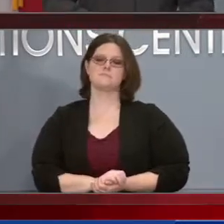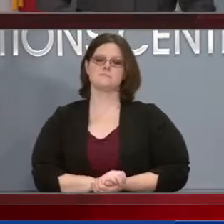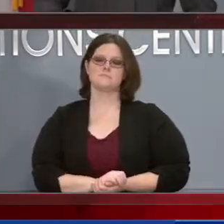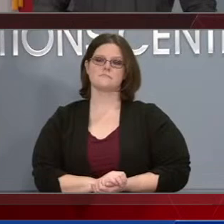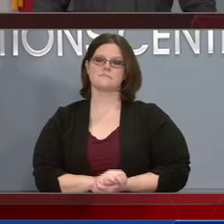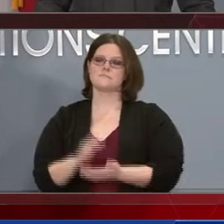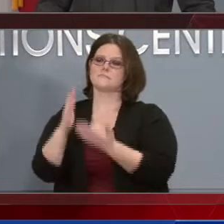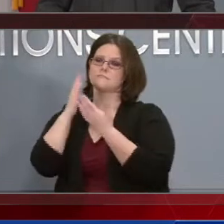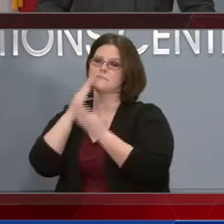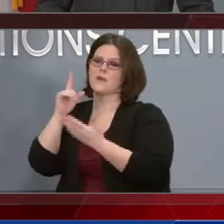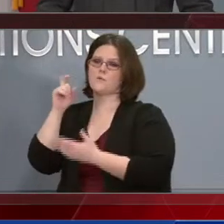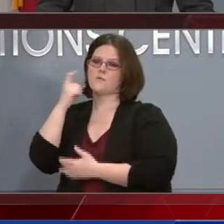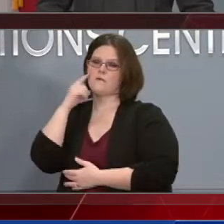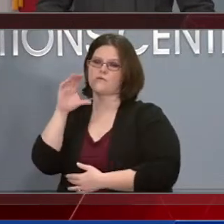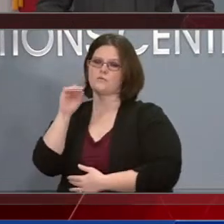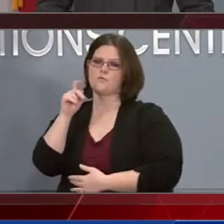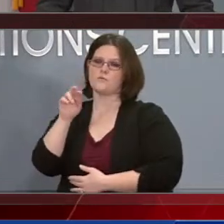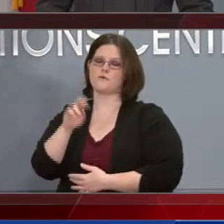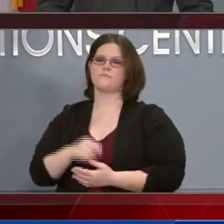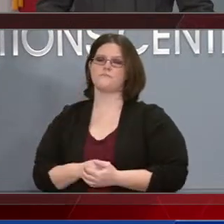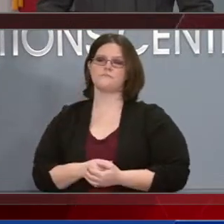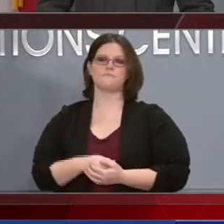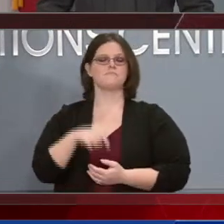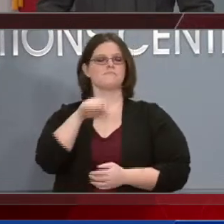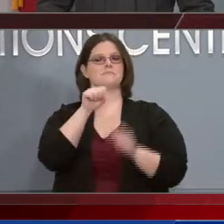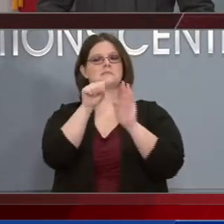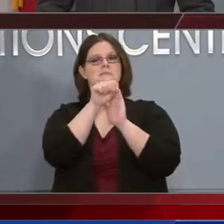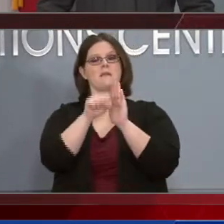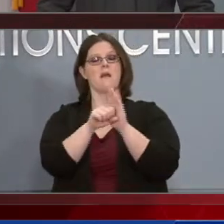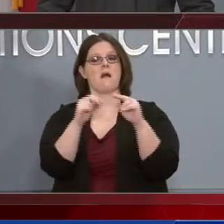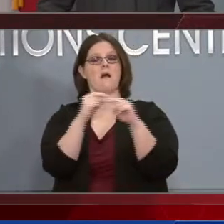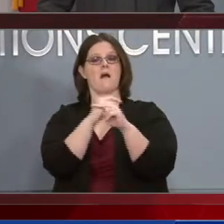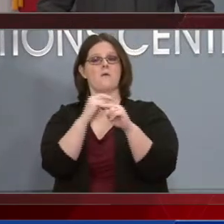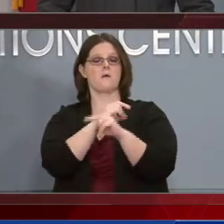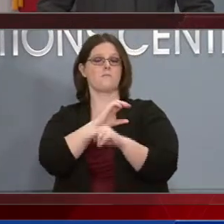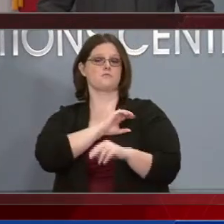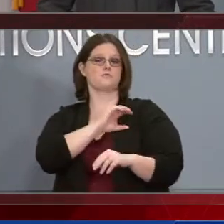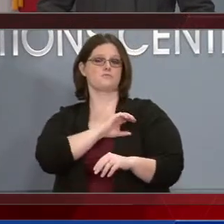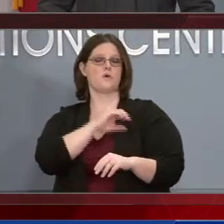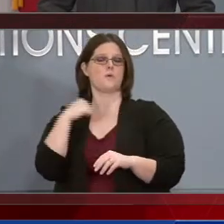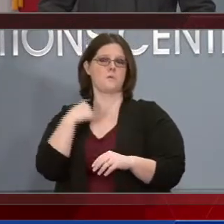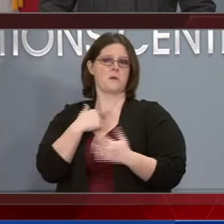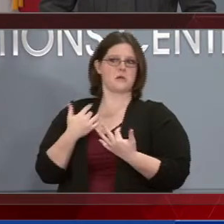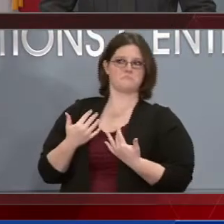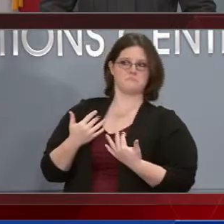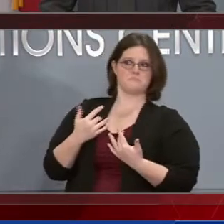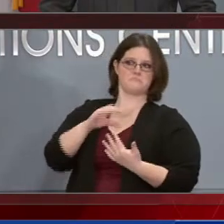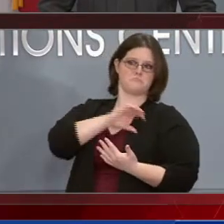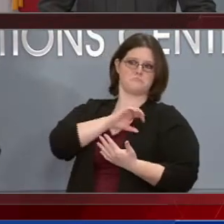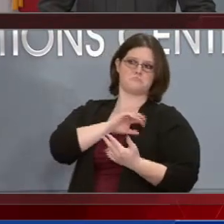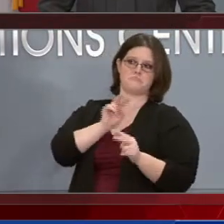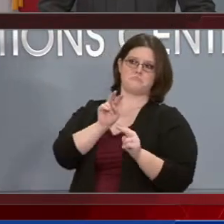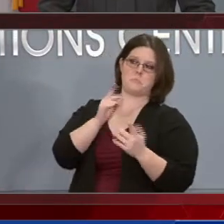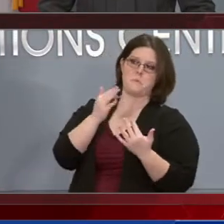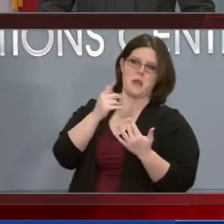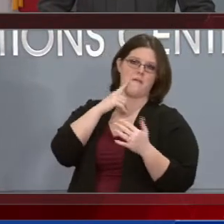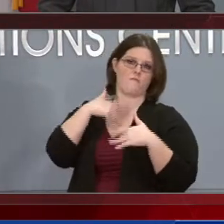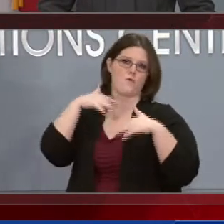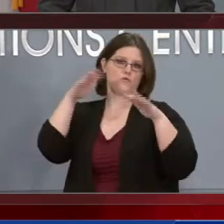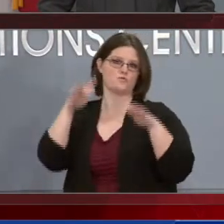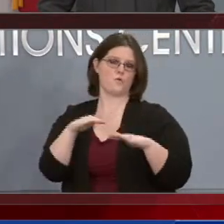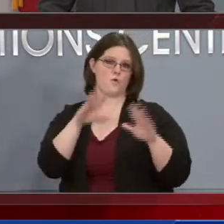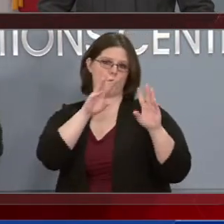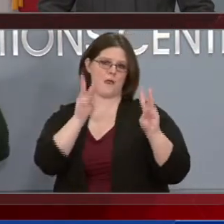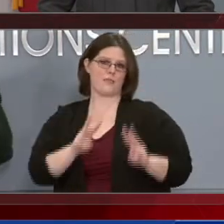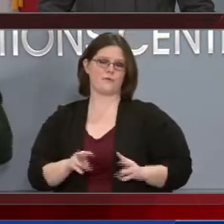Thank you, Governor Cooper. The State Highway Patrol stands ready to assist as we await the incoming winter storm. Our sworn and